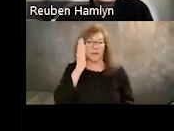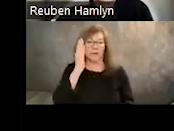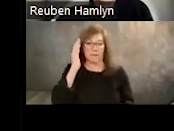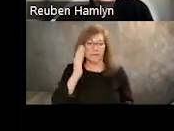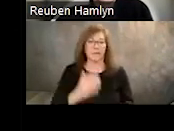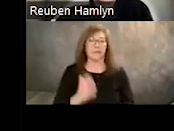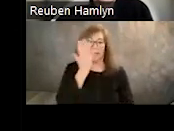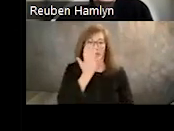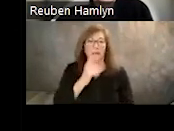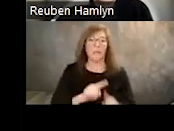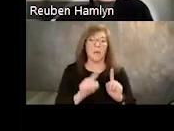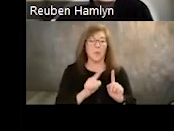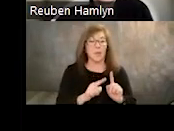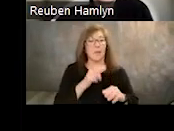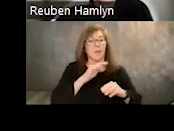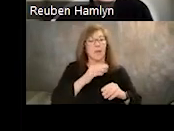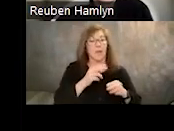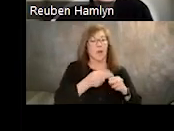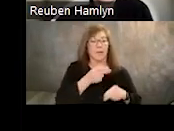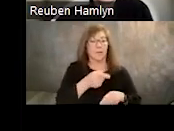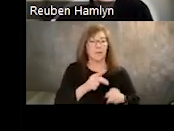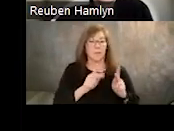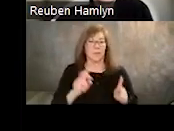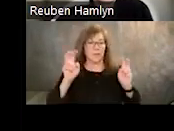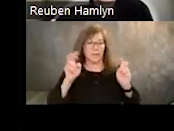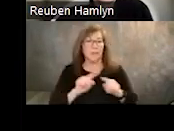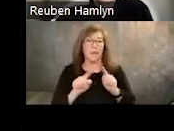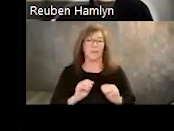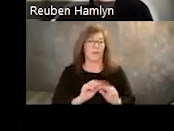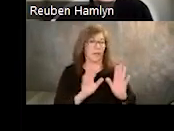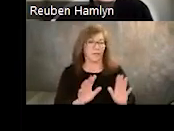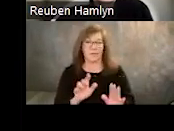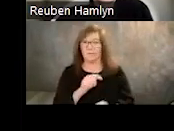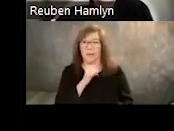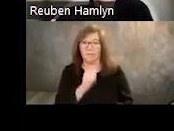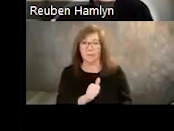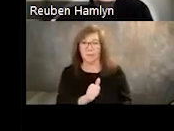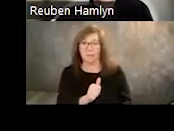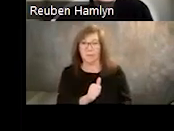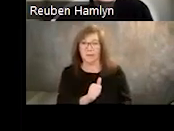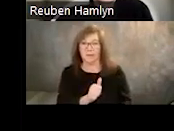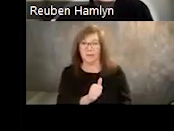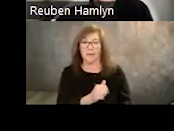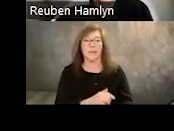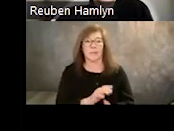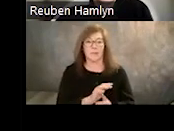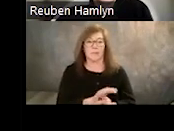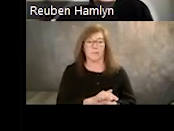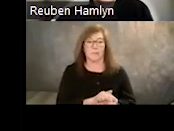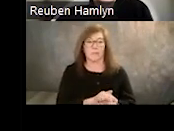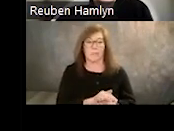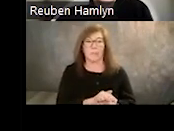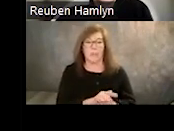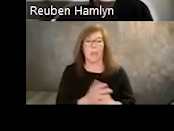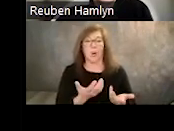I'm realizing I'm calling the person the subject, but just like for clarity, not for like precisely the humanizing purposes. We